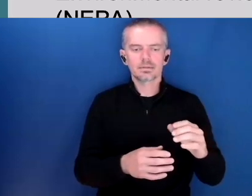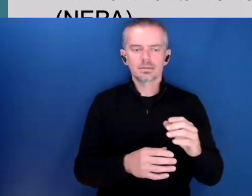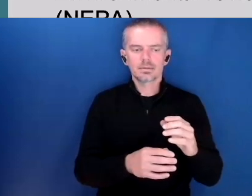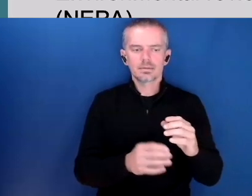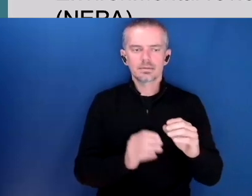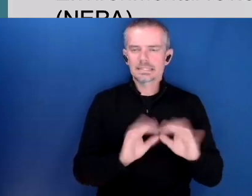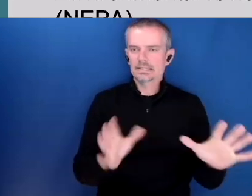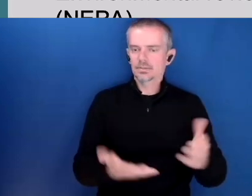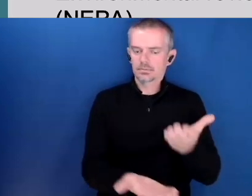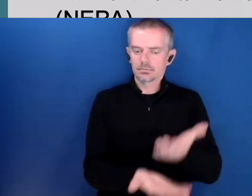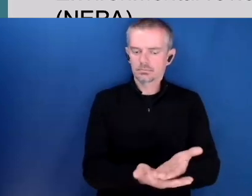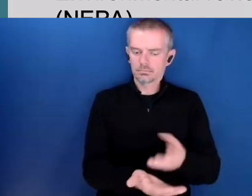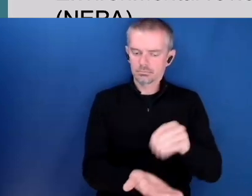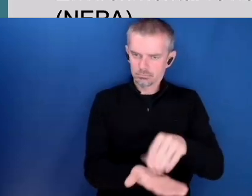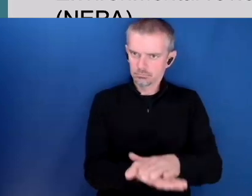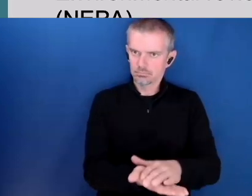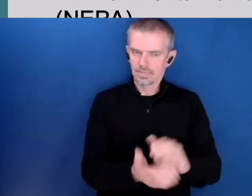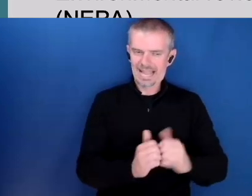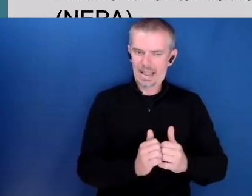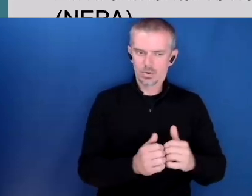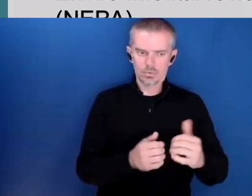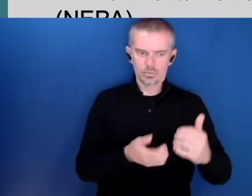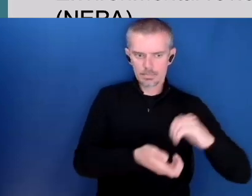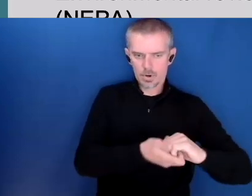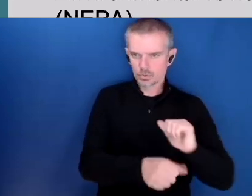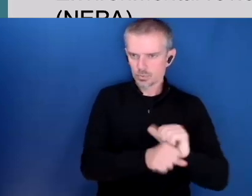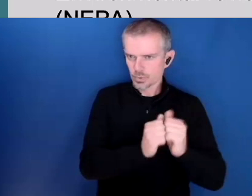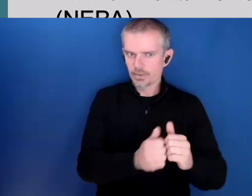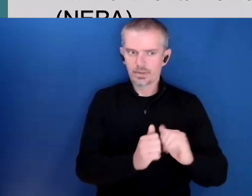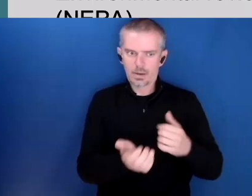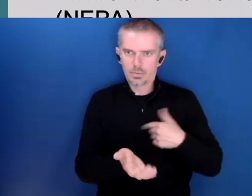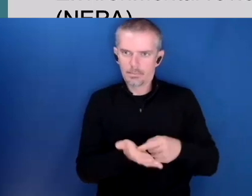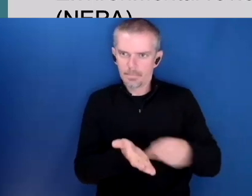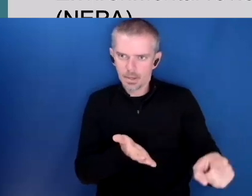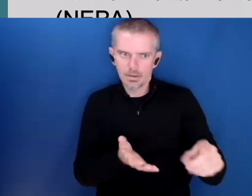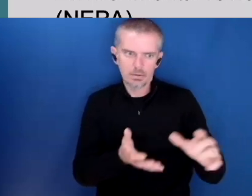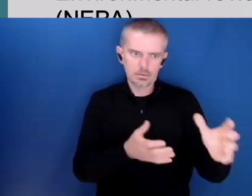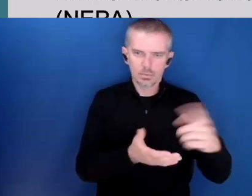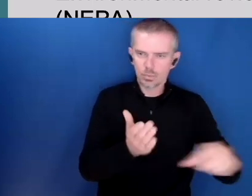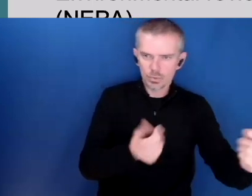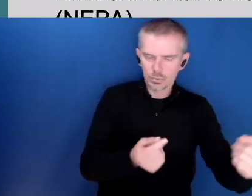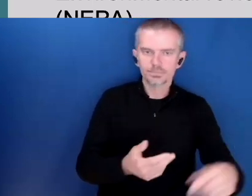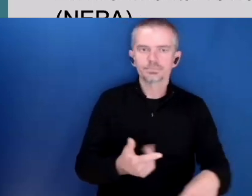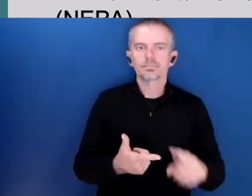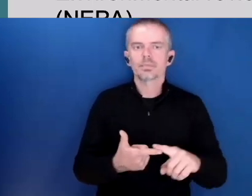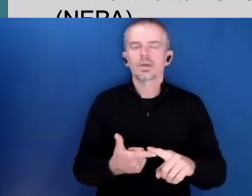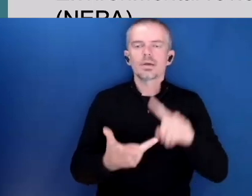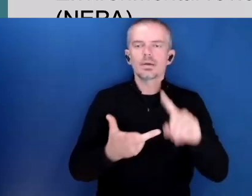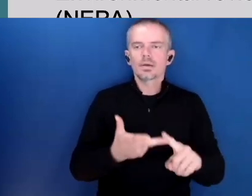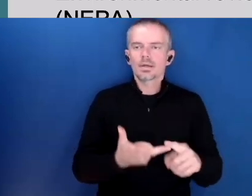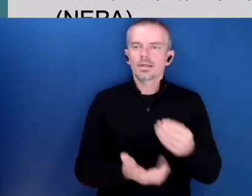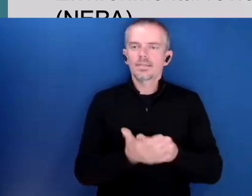relationship between the Forest Service and a partner. And then the third is funding source. So really important to have the dollars that are